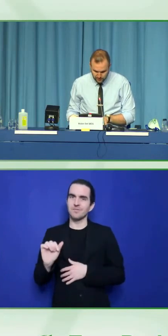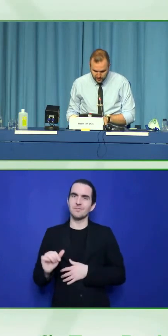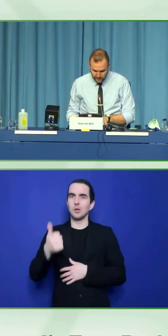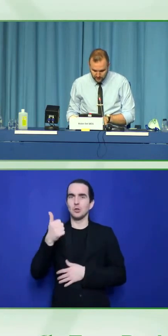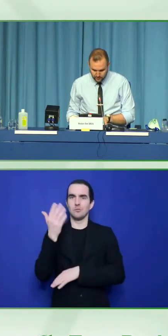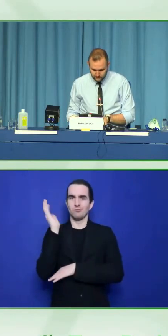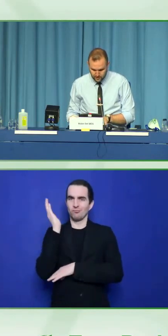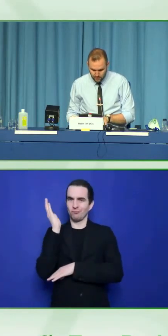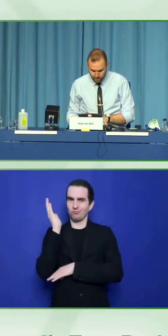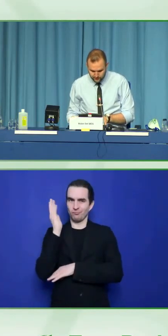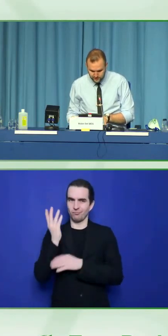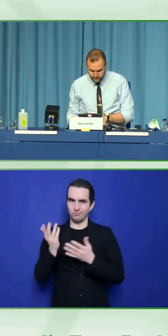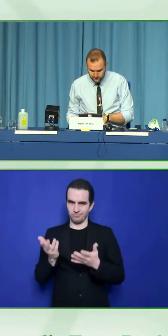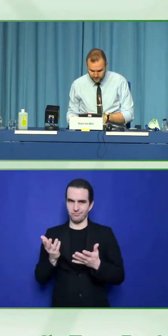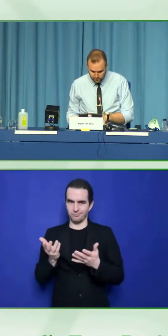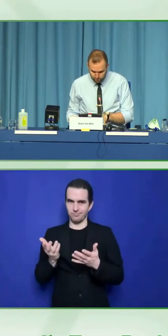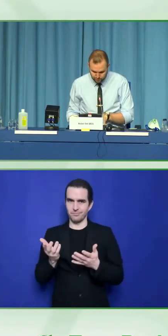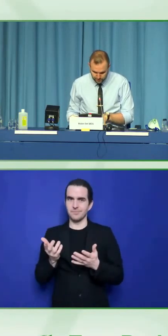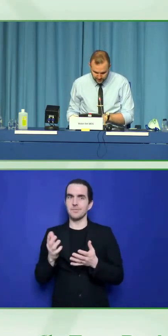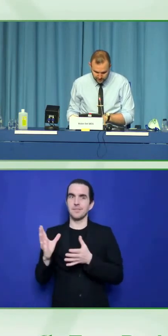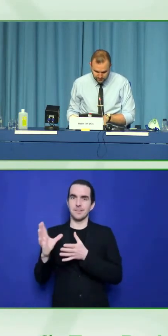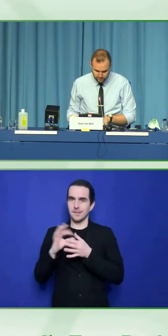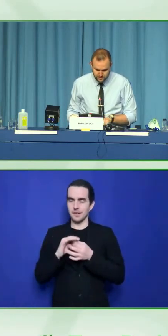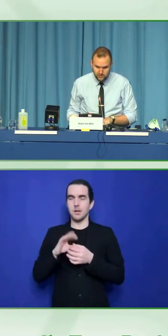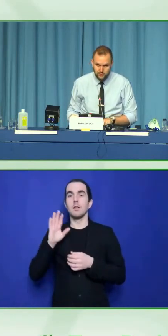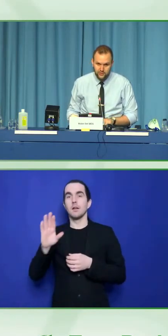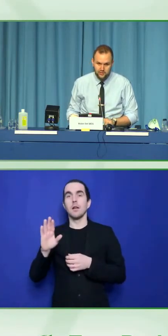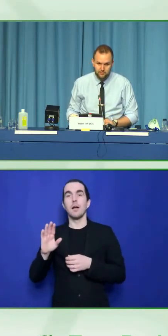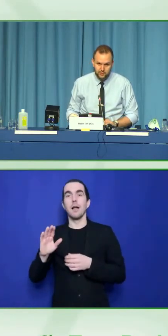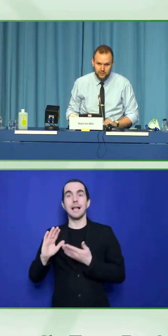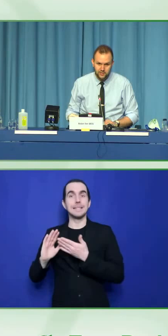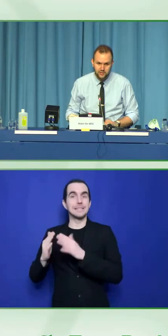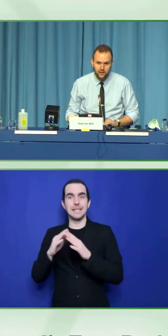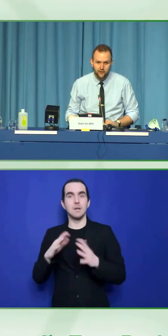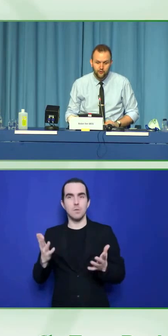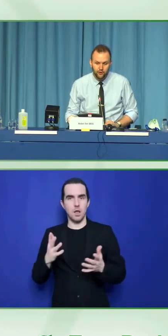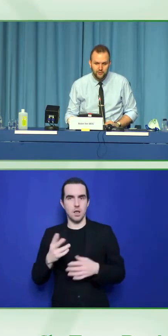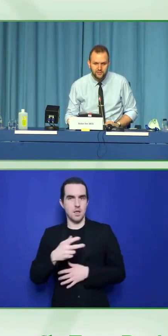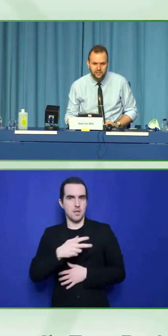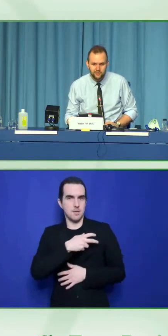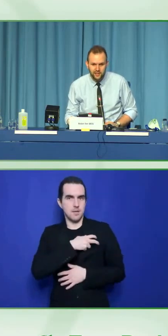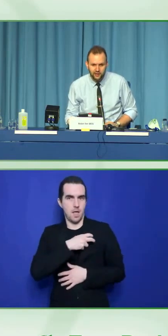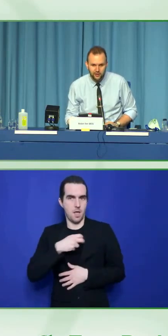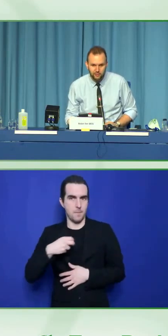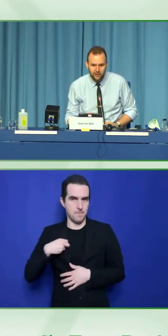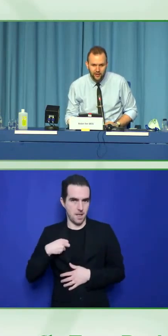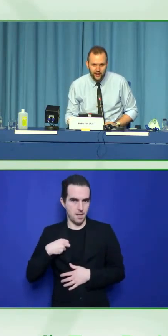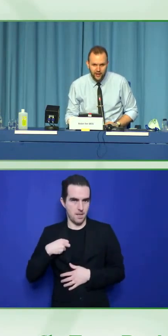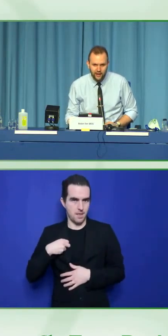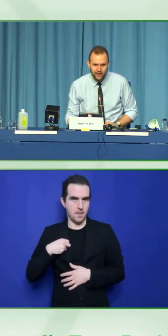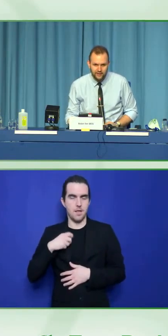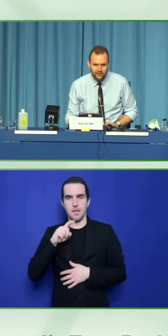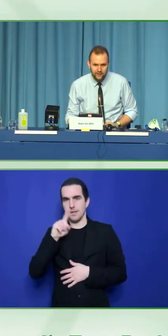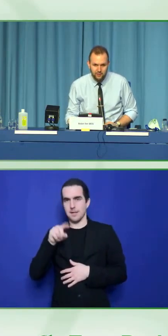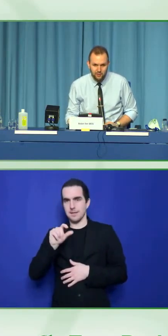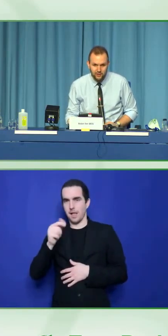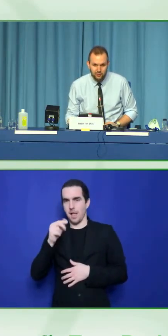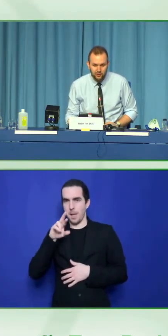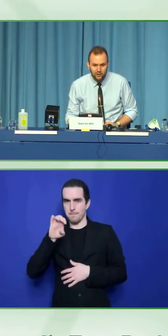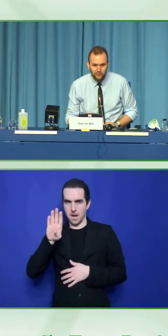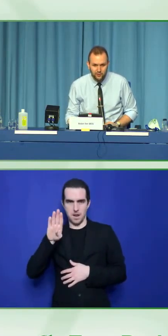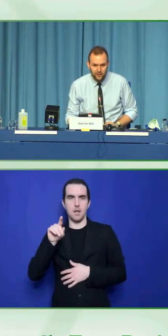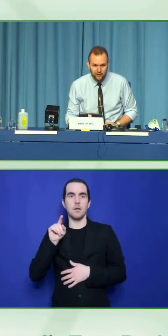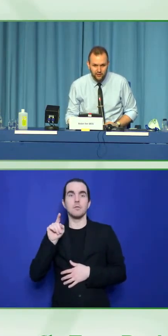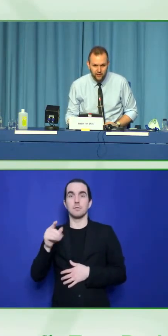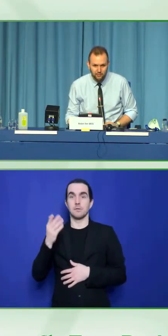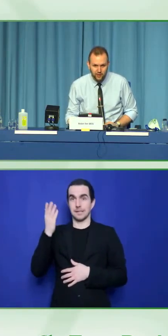the Deputy Head of the Office for Social Protection and Persons with Disabilities from the city of Zagreb. And Marinka,